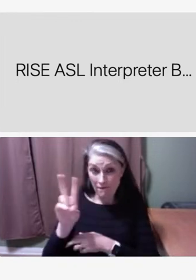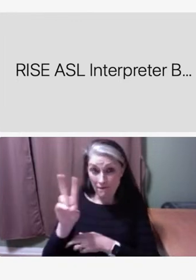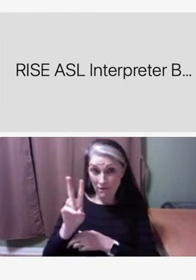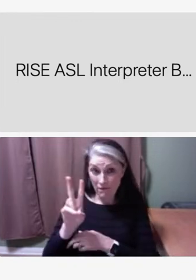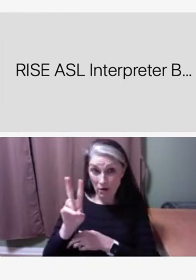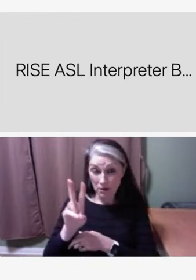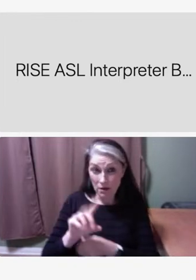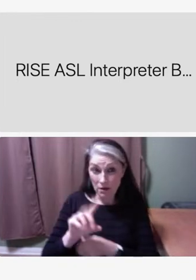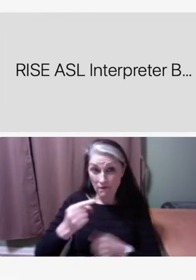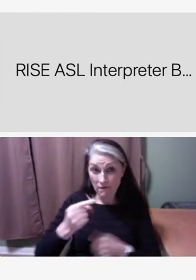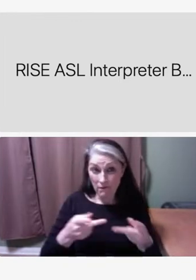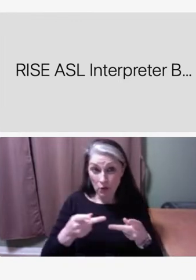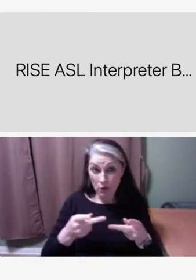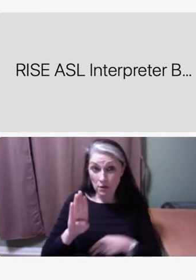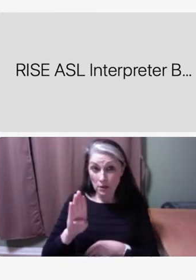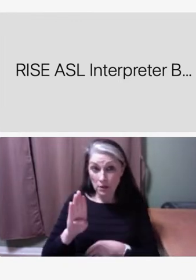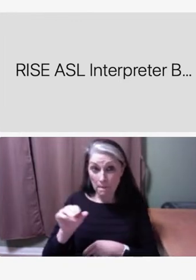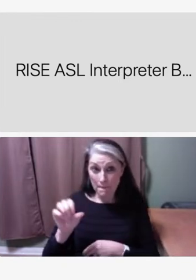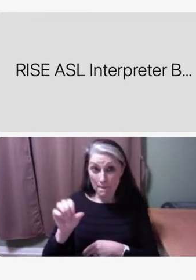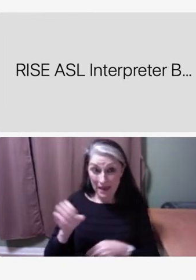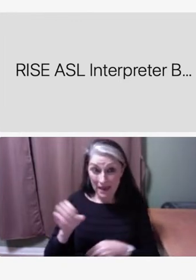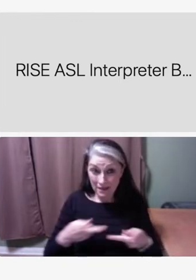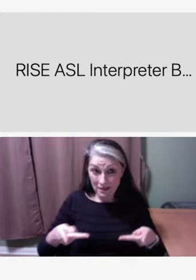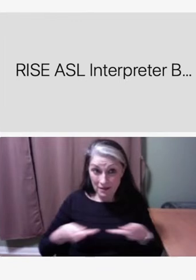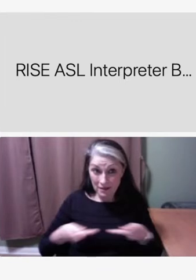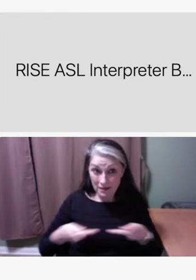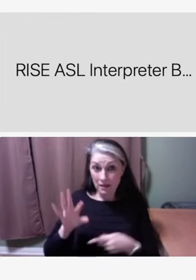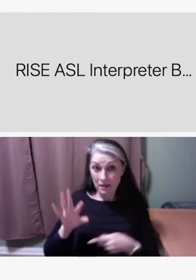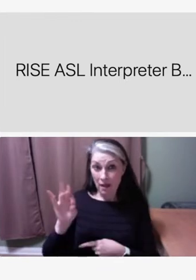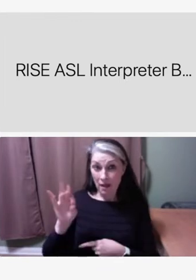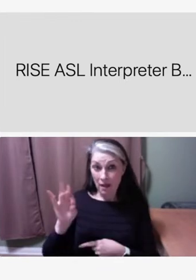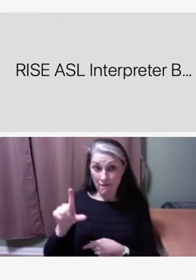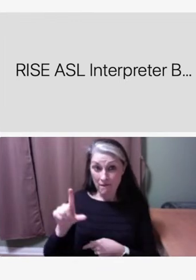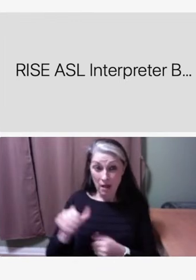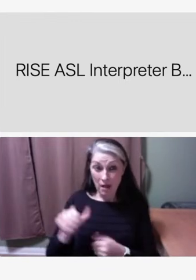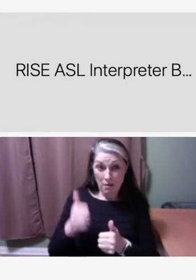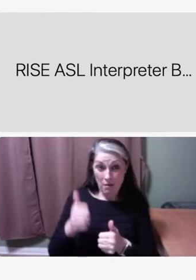fouled behind the dugout and going across the way, which, okay.